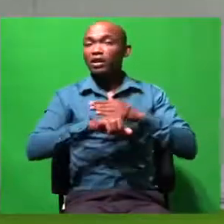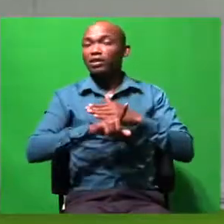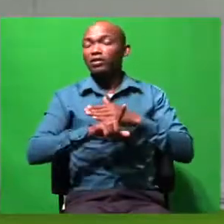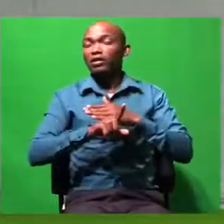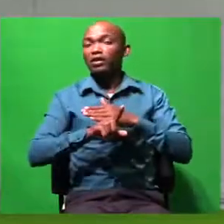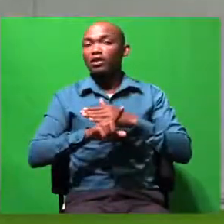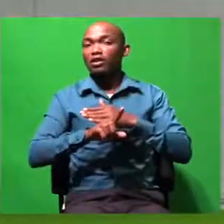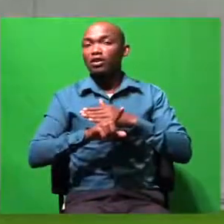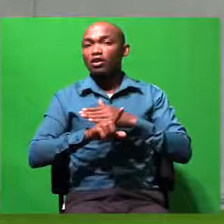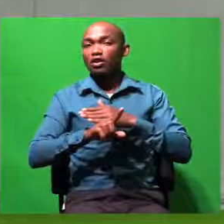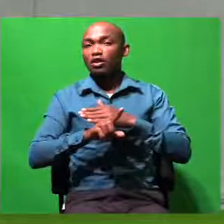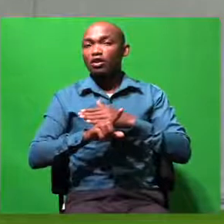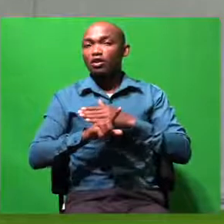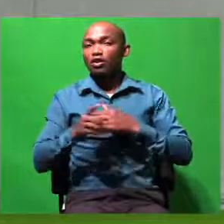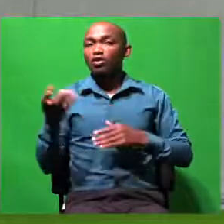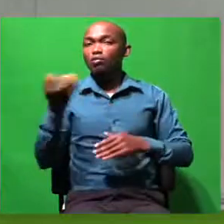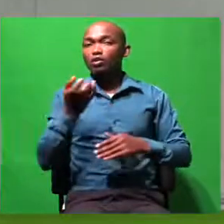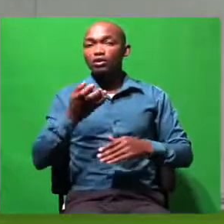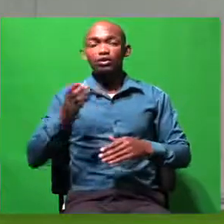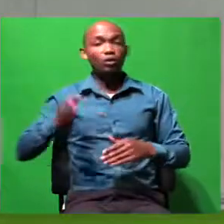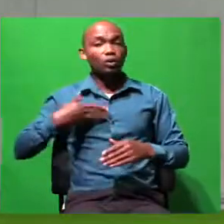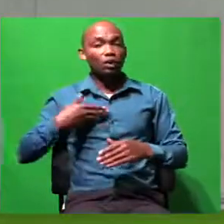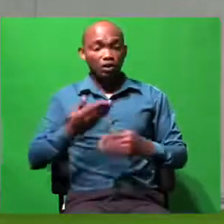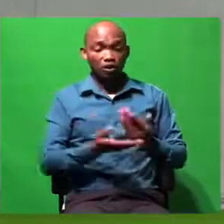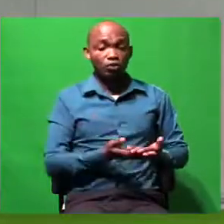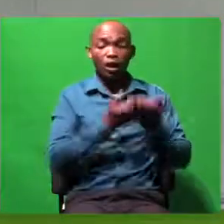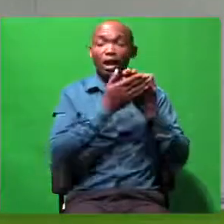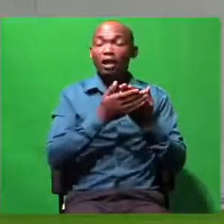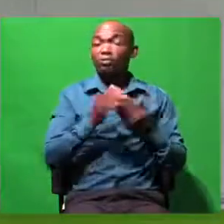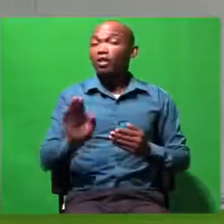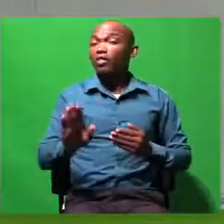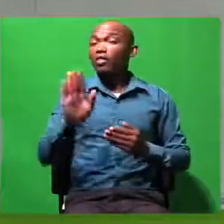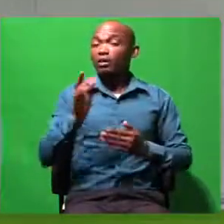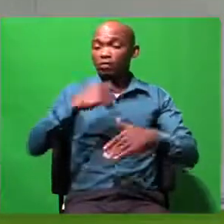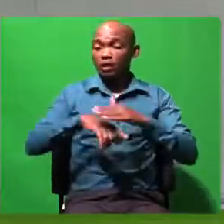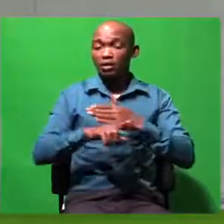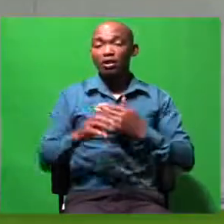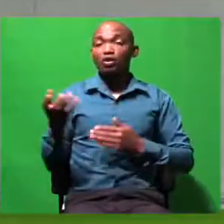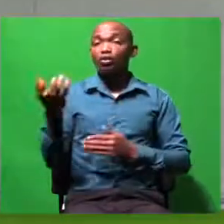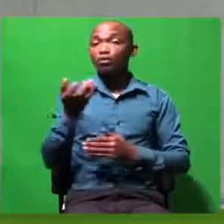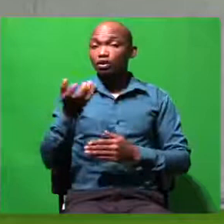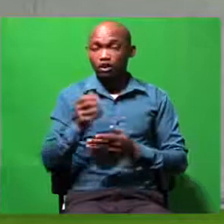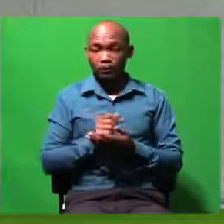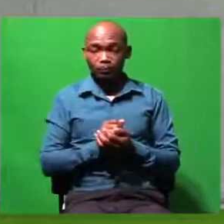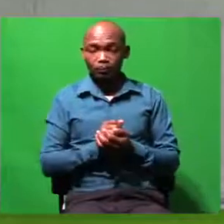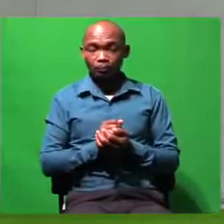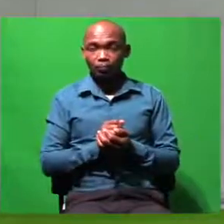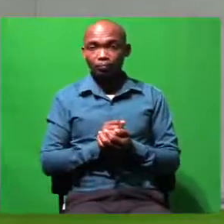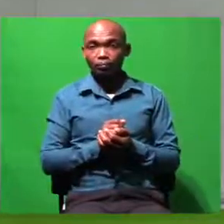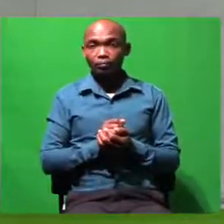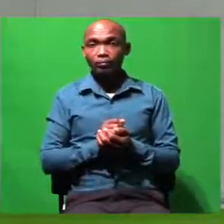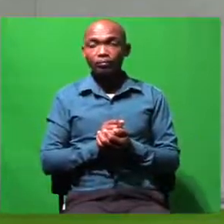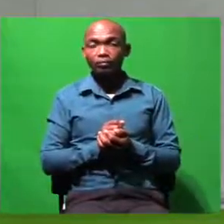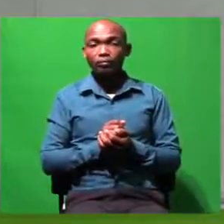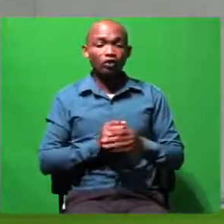Therefore, women have to take care. They need to take care. They need very special treatment in the communities.